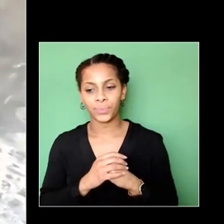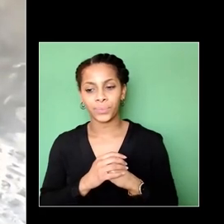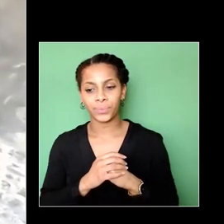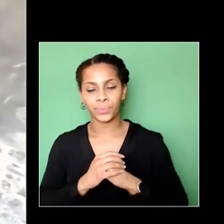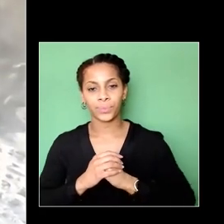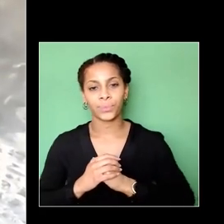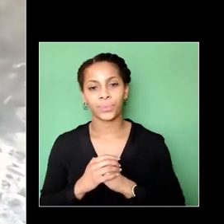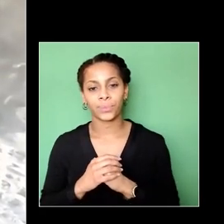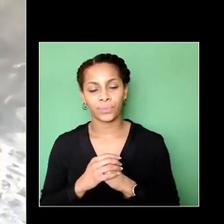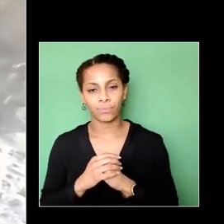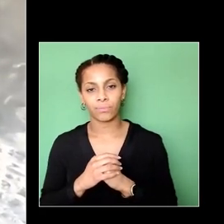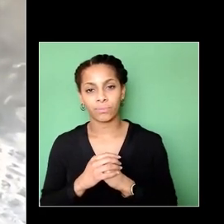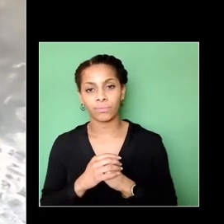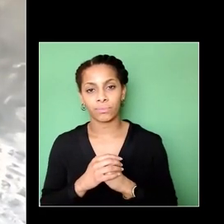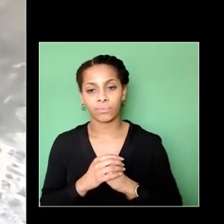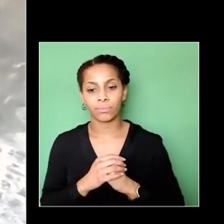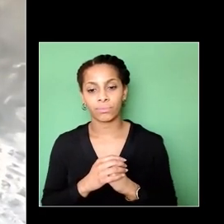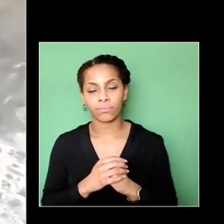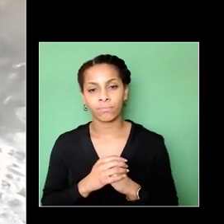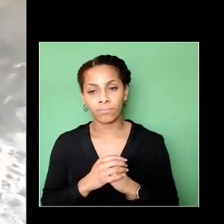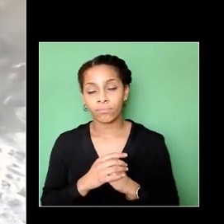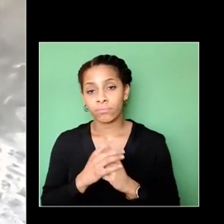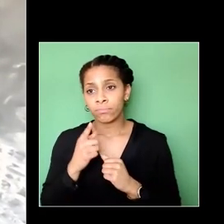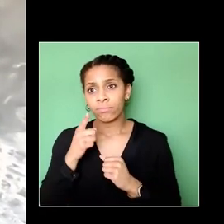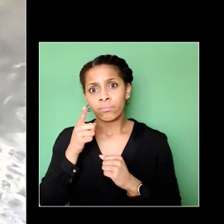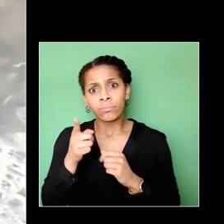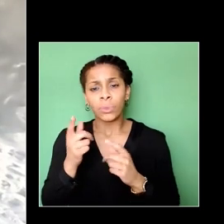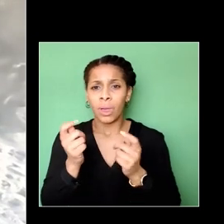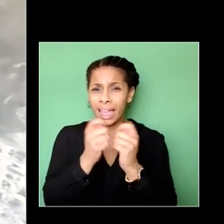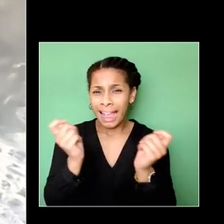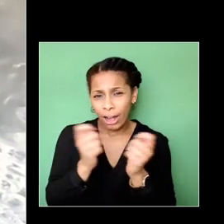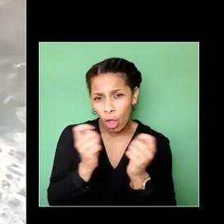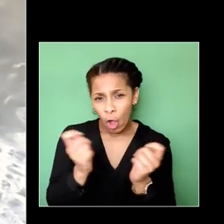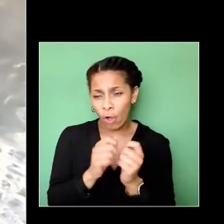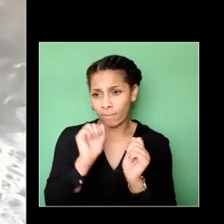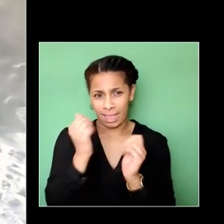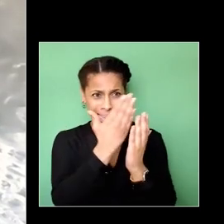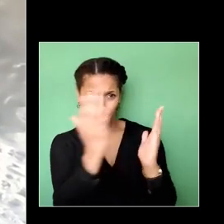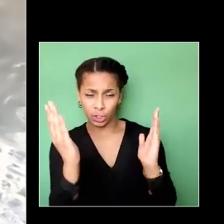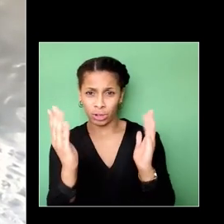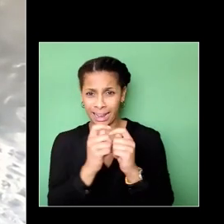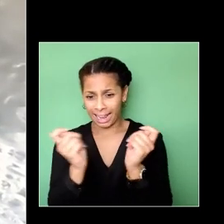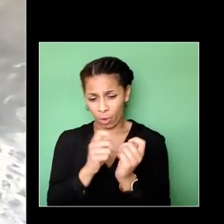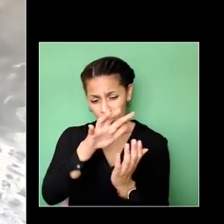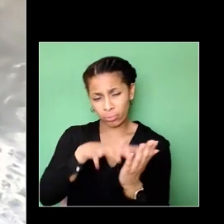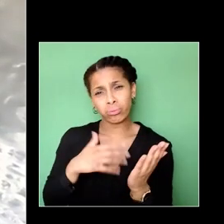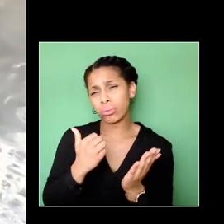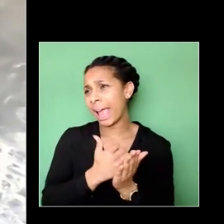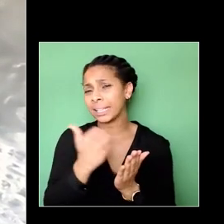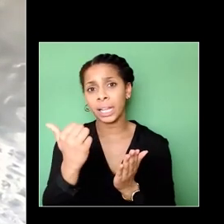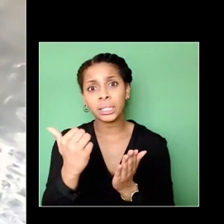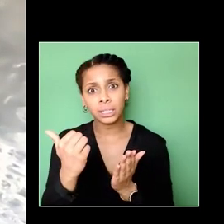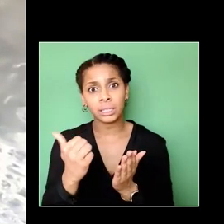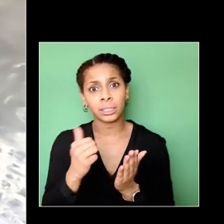the catalog that accompanies this exhibition, the excellent catalog, Elizabeth Alexander contributed